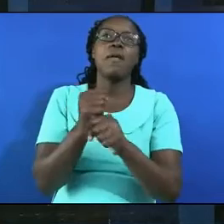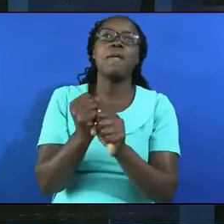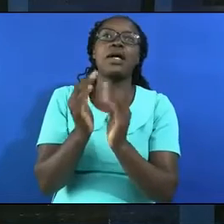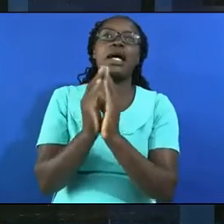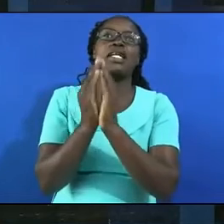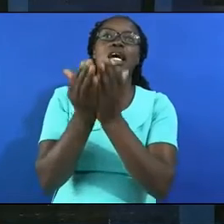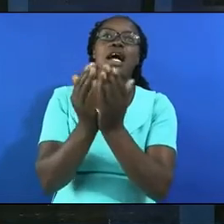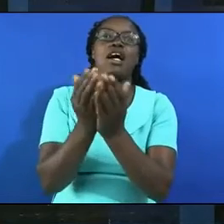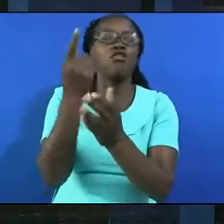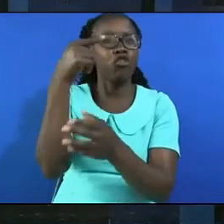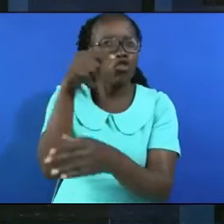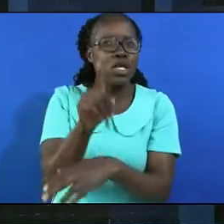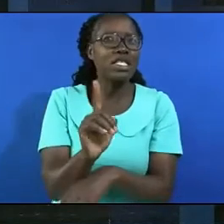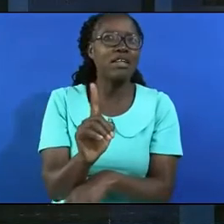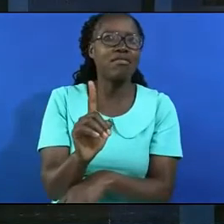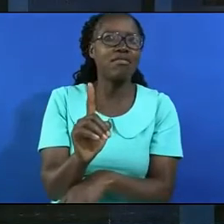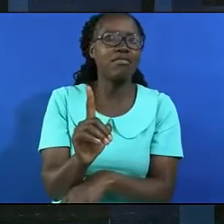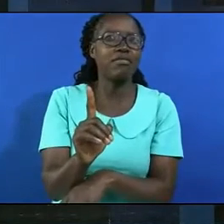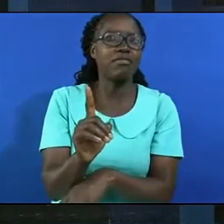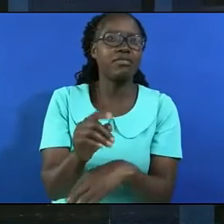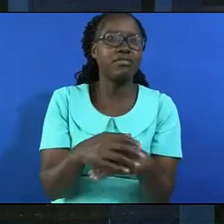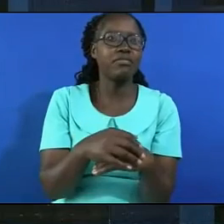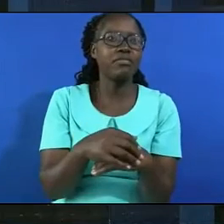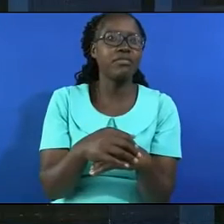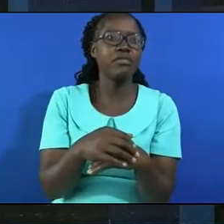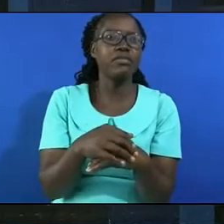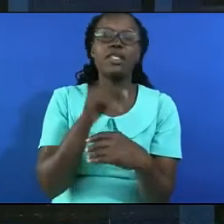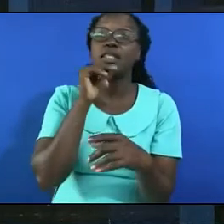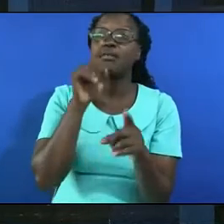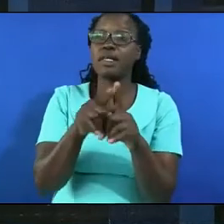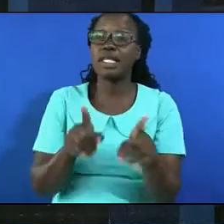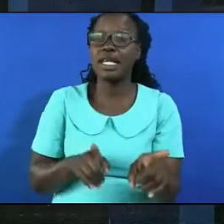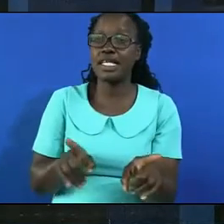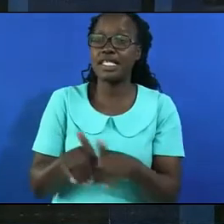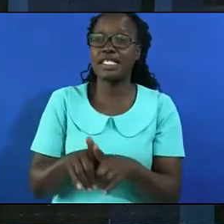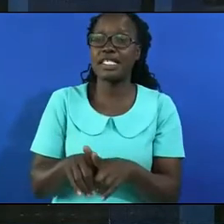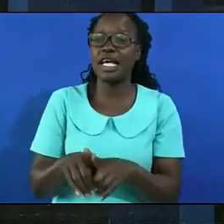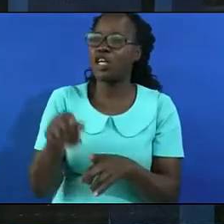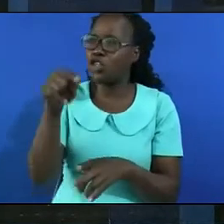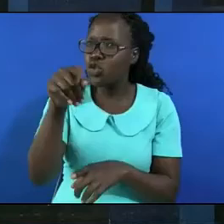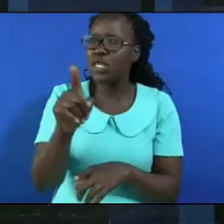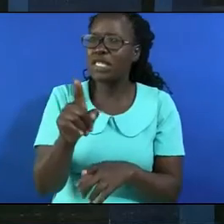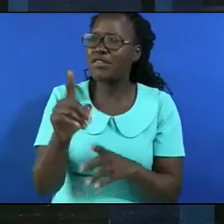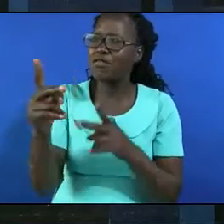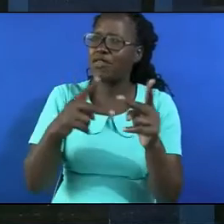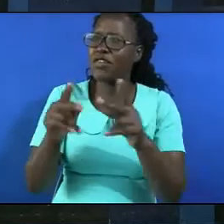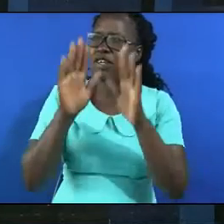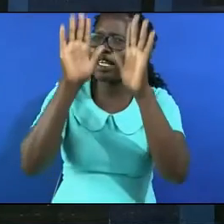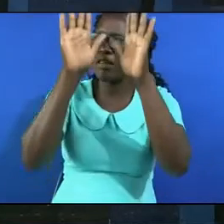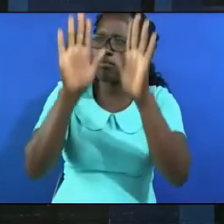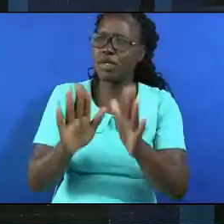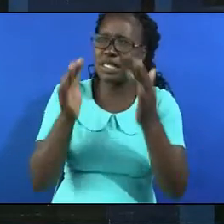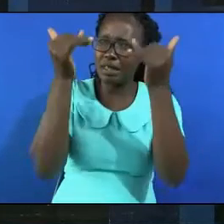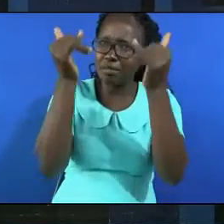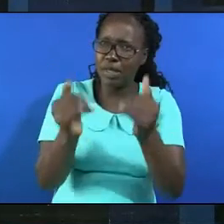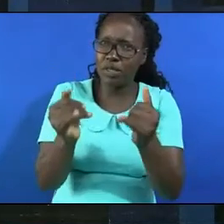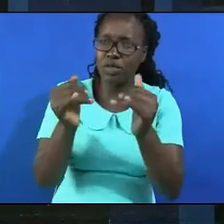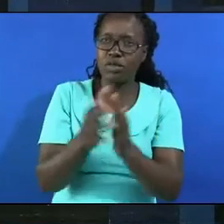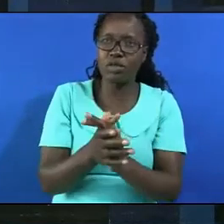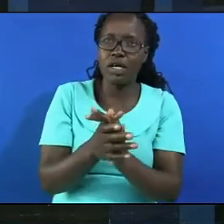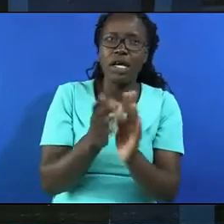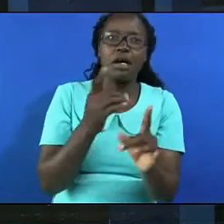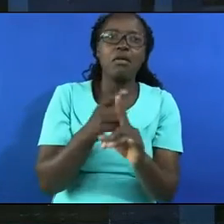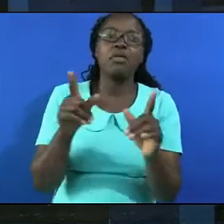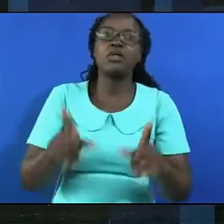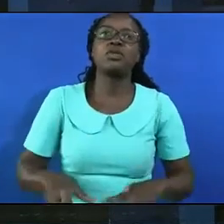an ark for yourself. Brothers and sisters, yourself is a very important person. But